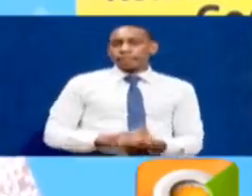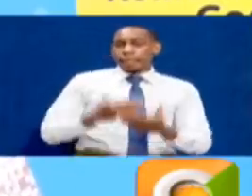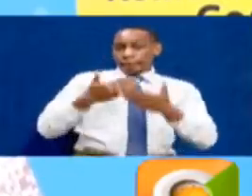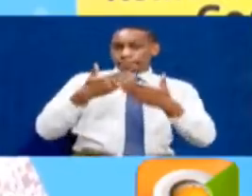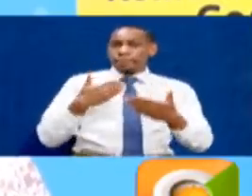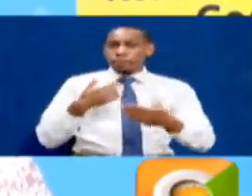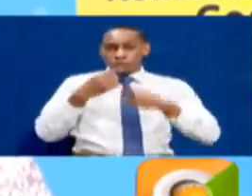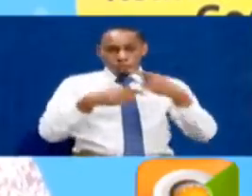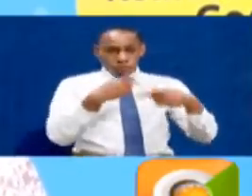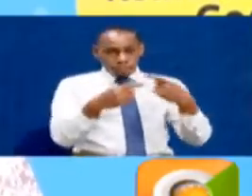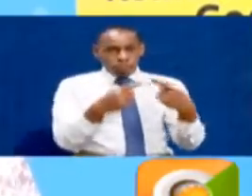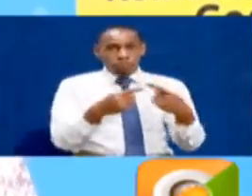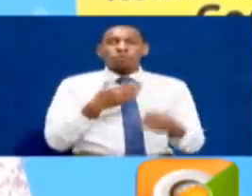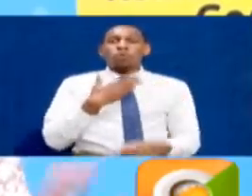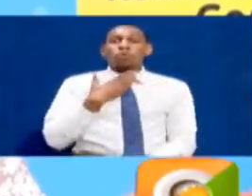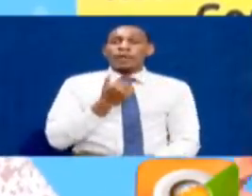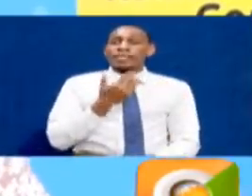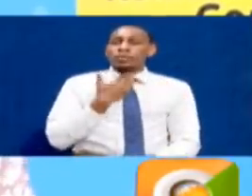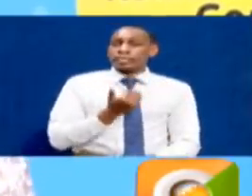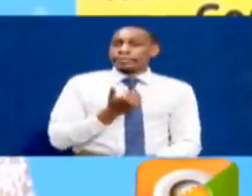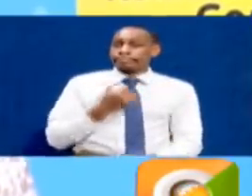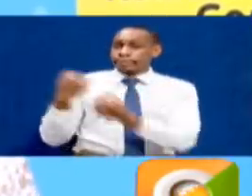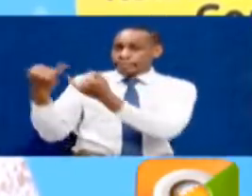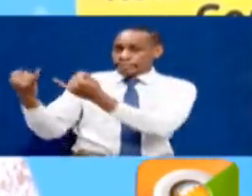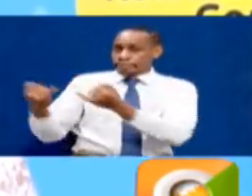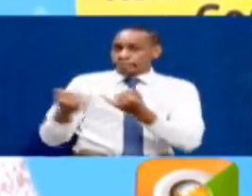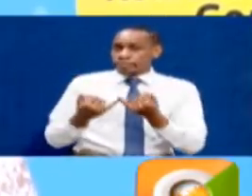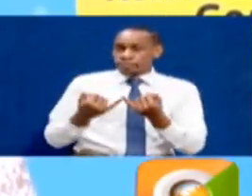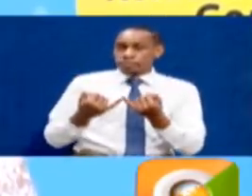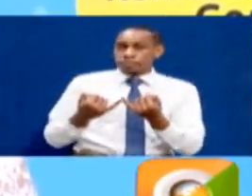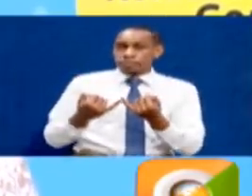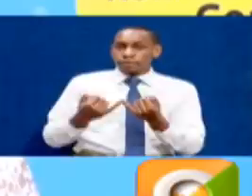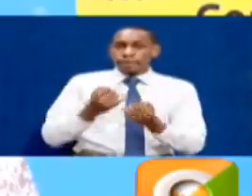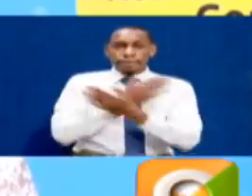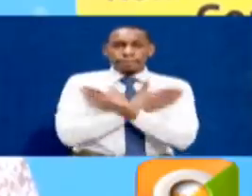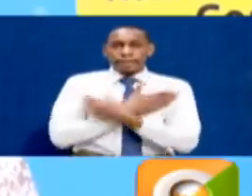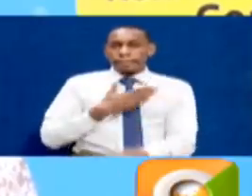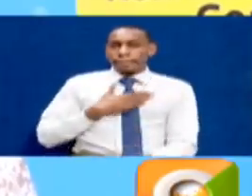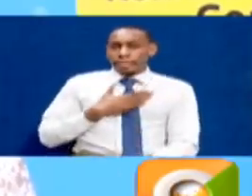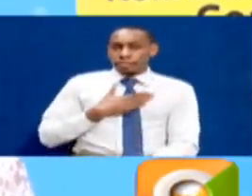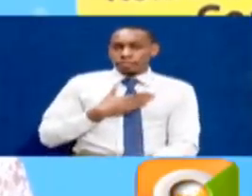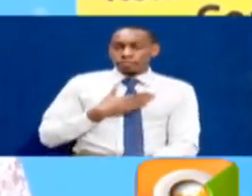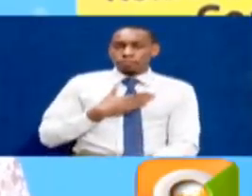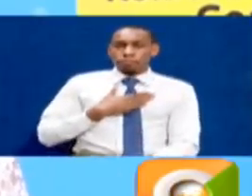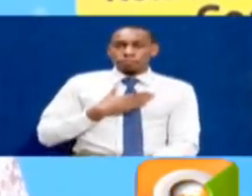Before I continue, I would like to invite my colleague,